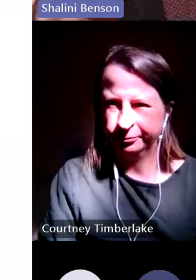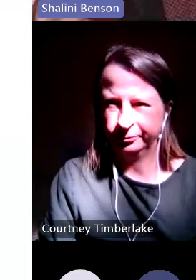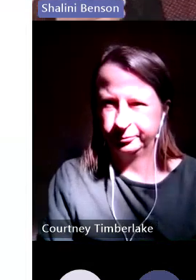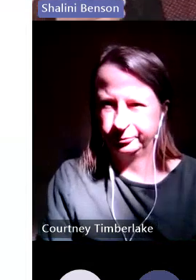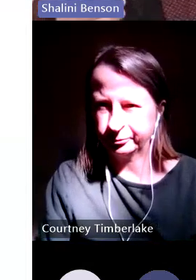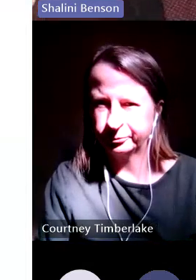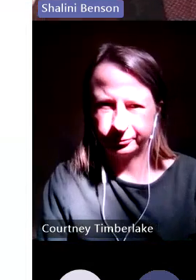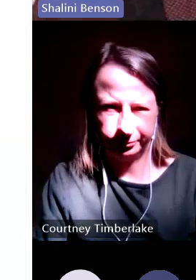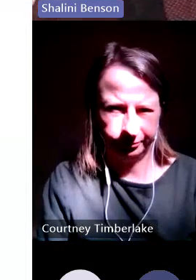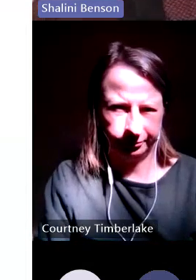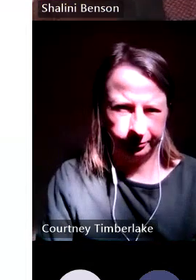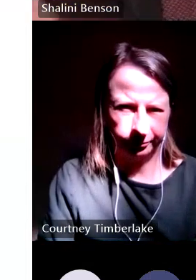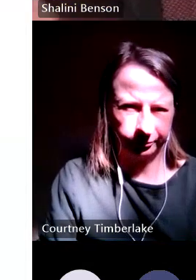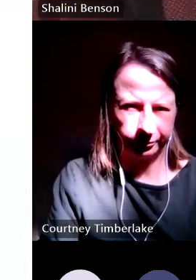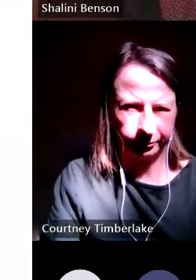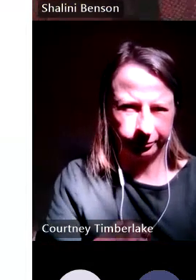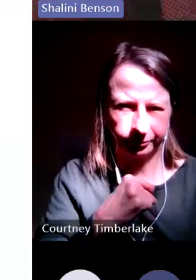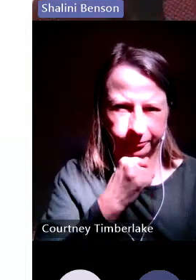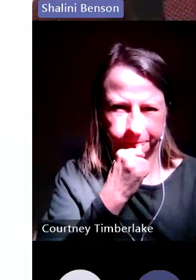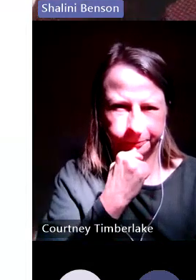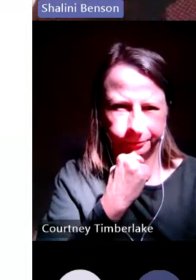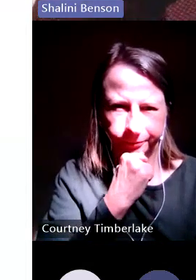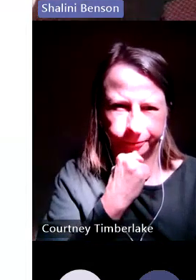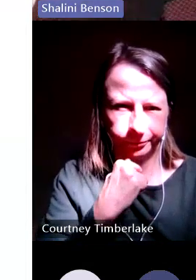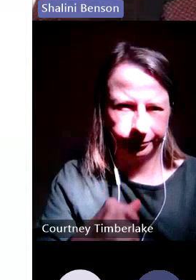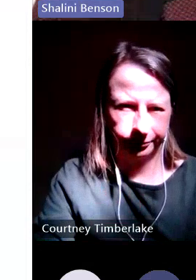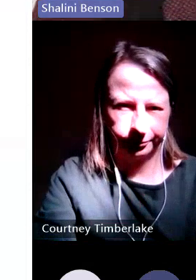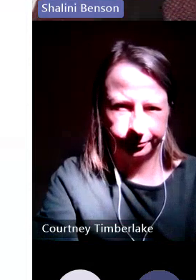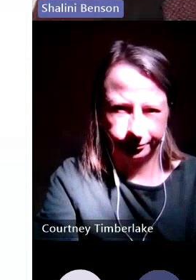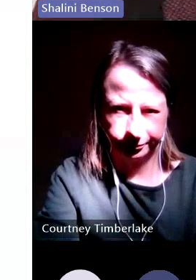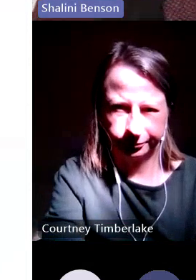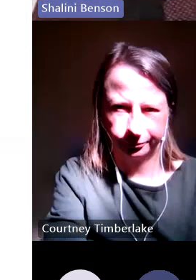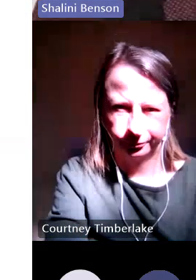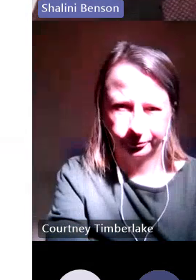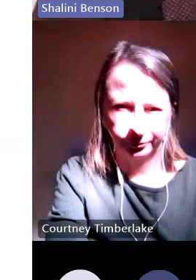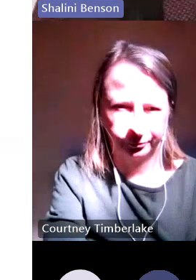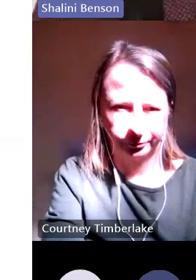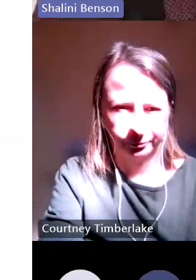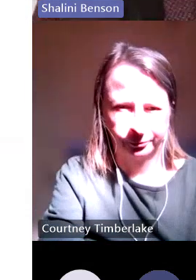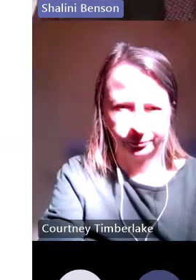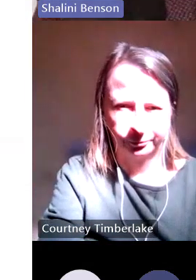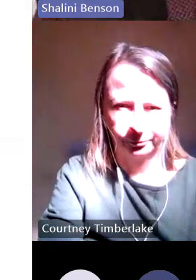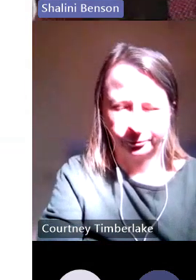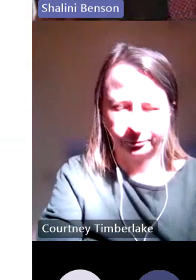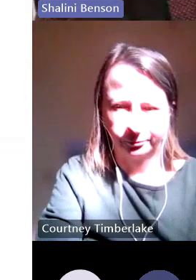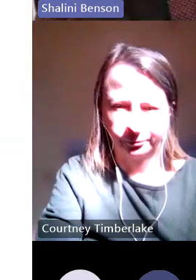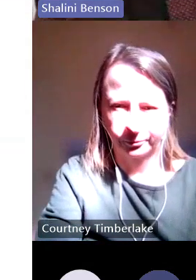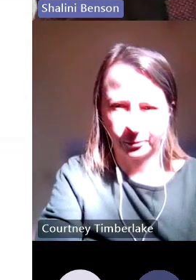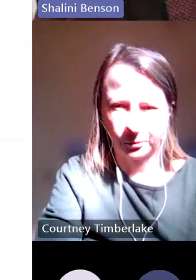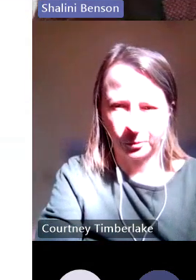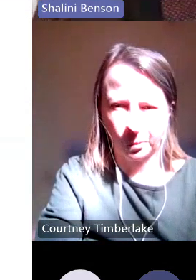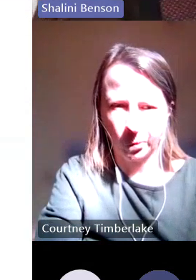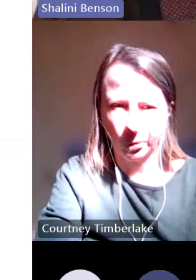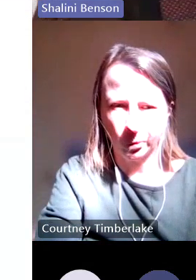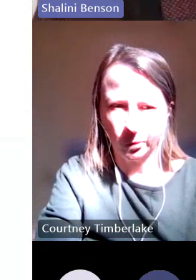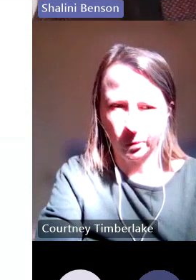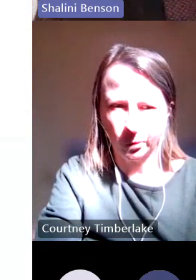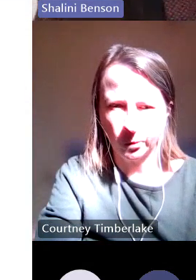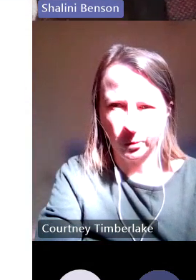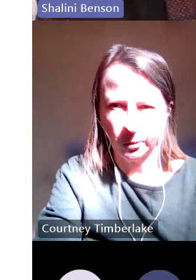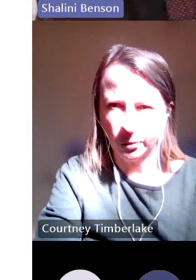this next slide. So listen, the world isn't perfect. We're not perfect. We are people, right? In the event that you think you have